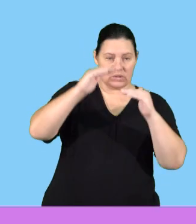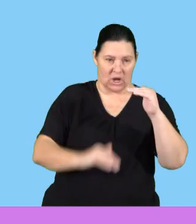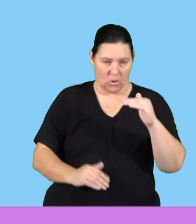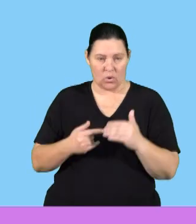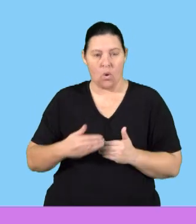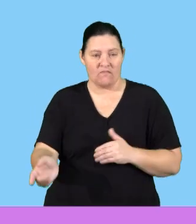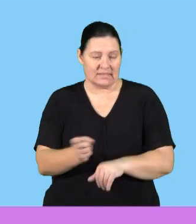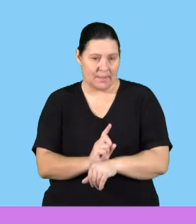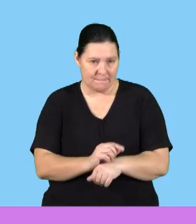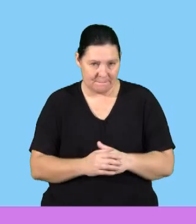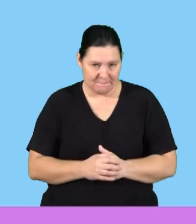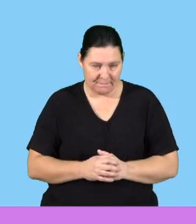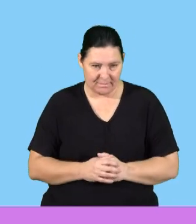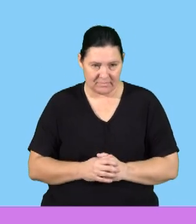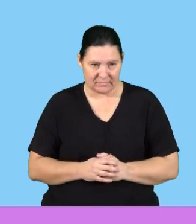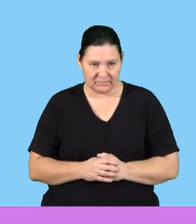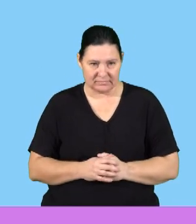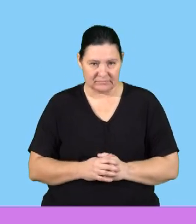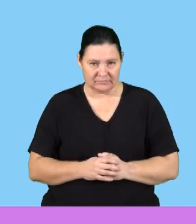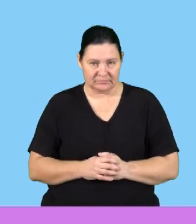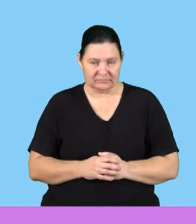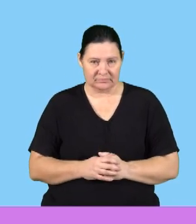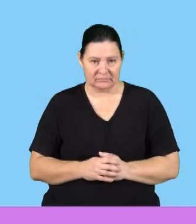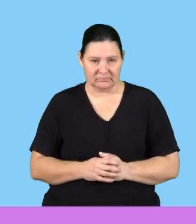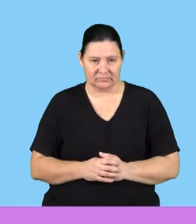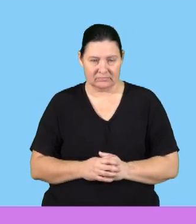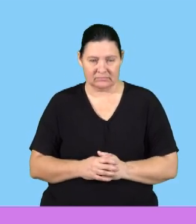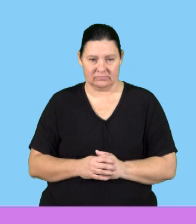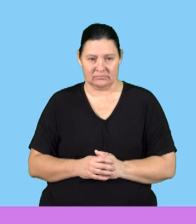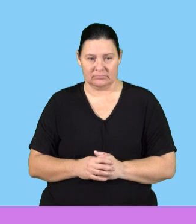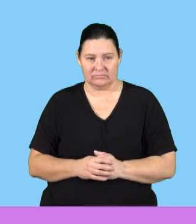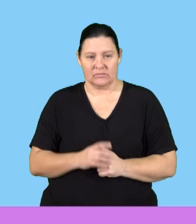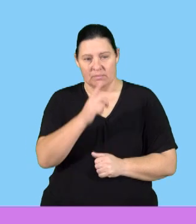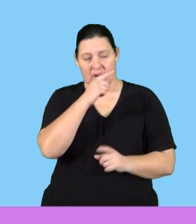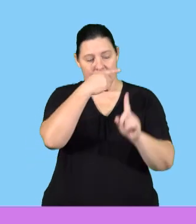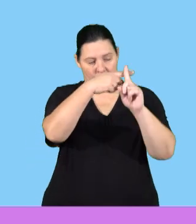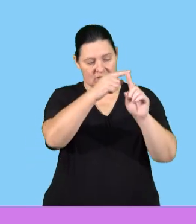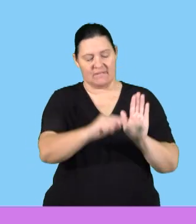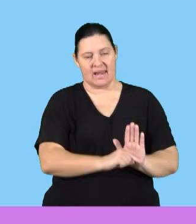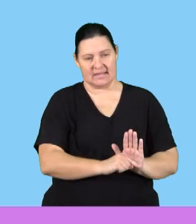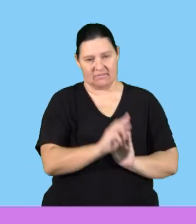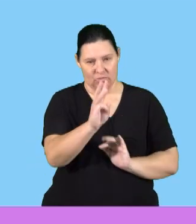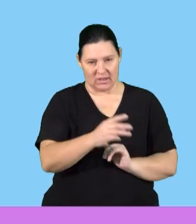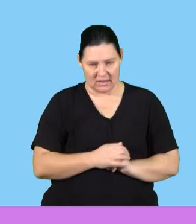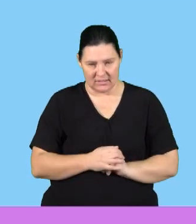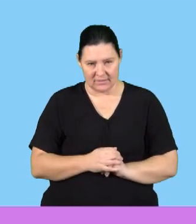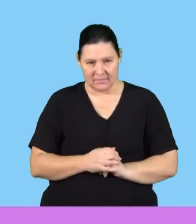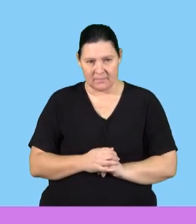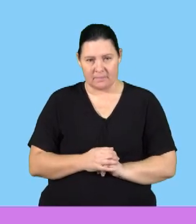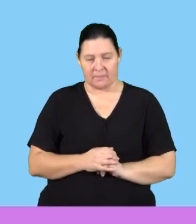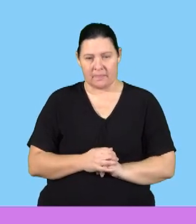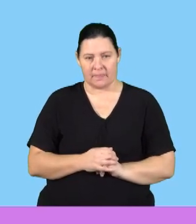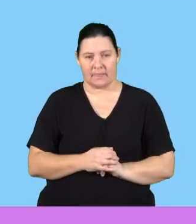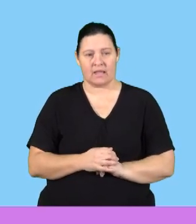has gone down by, whereby the value will be negative here and the value will be positive here. And